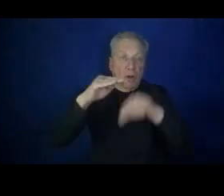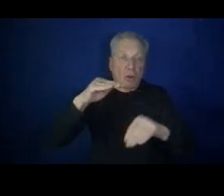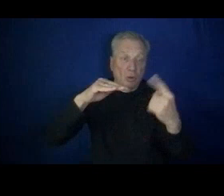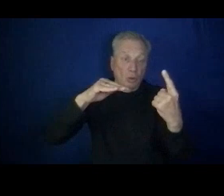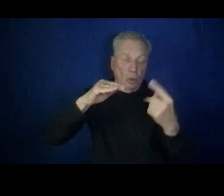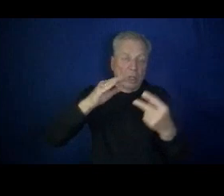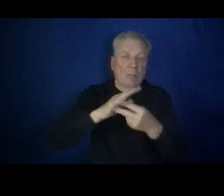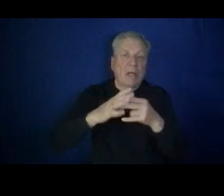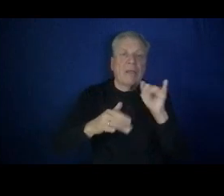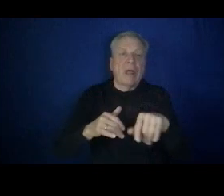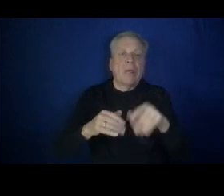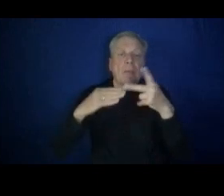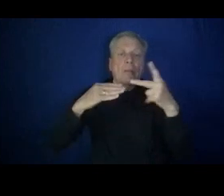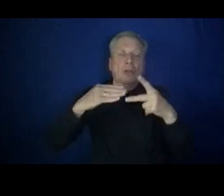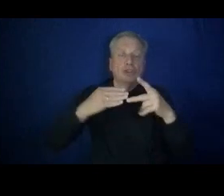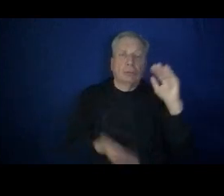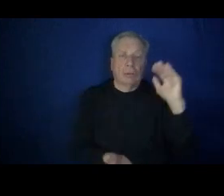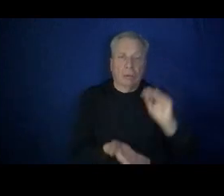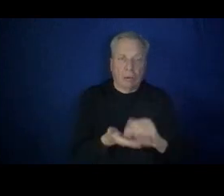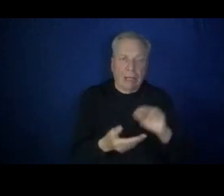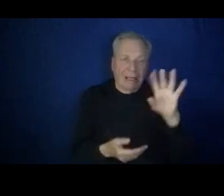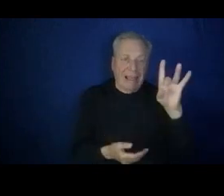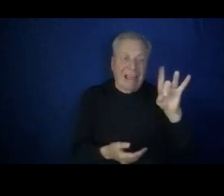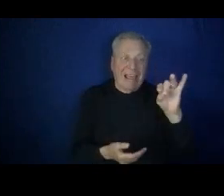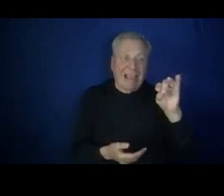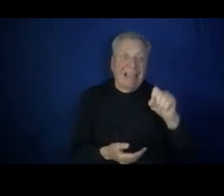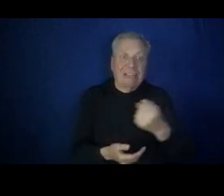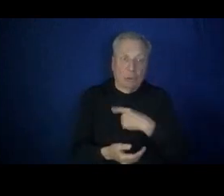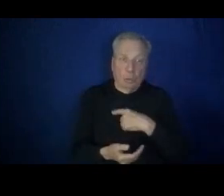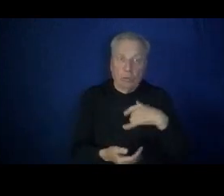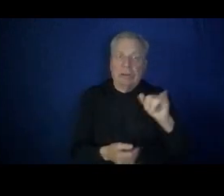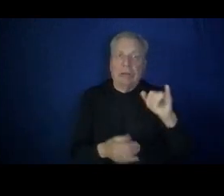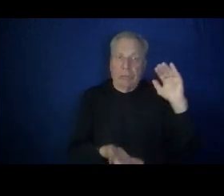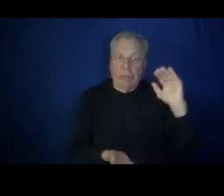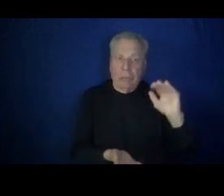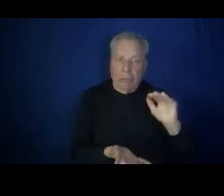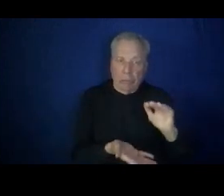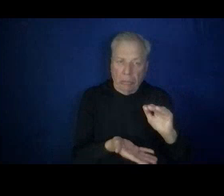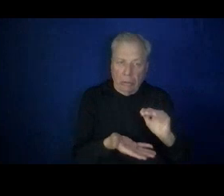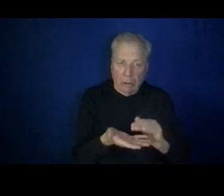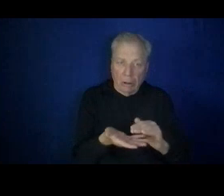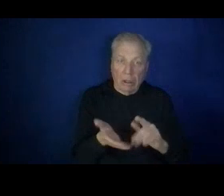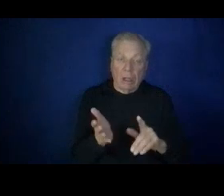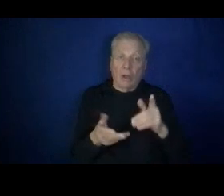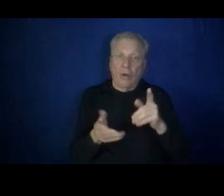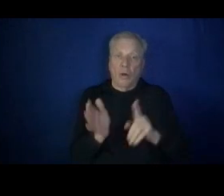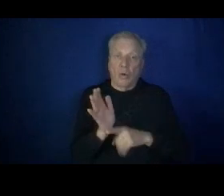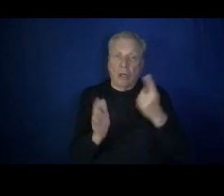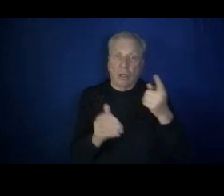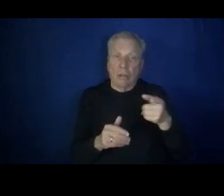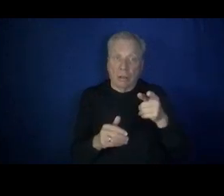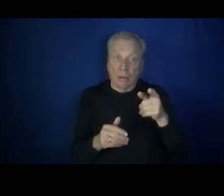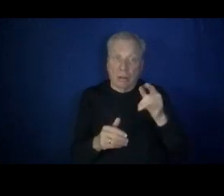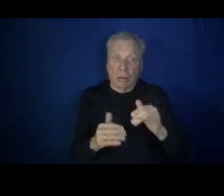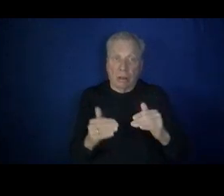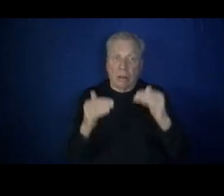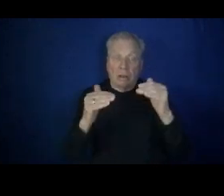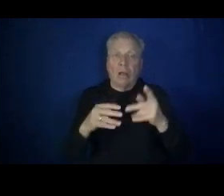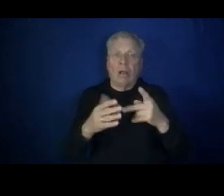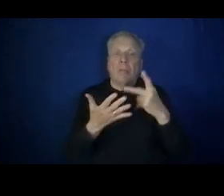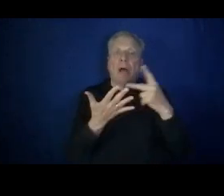is declining. So in the early 80s, we were still declining. Once lambda is above 1, the population